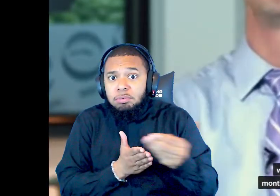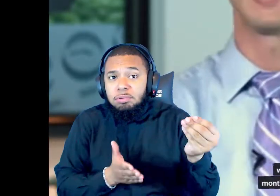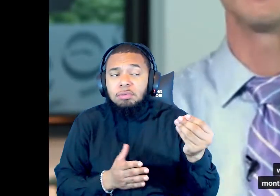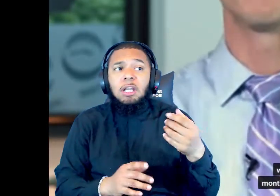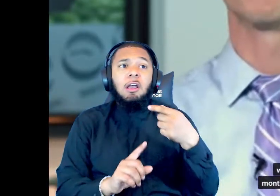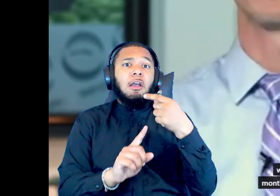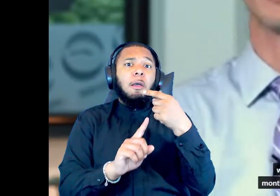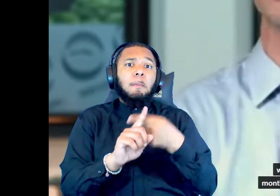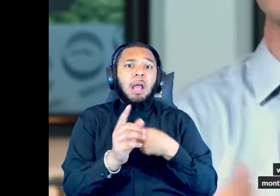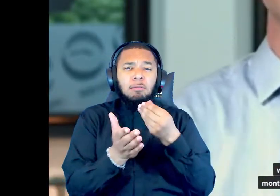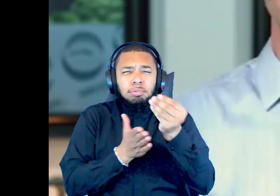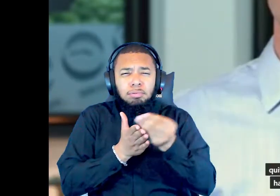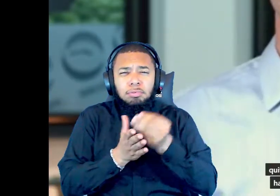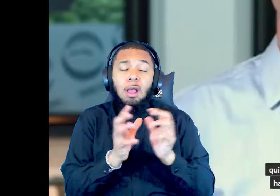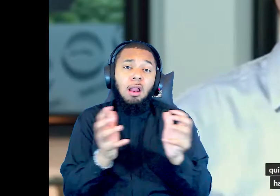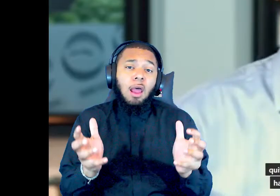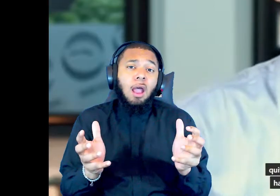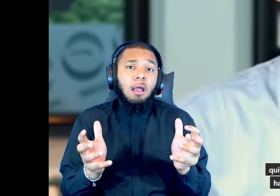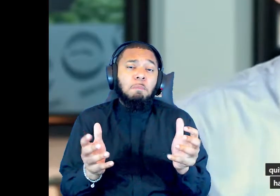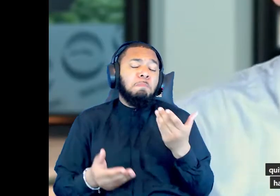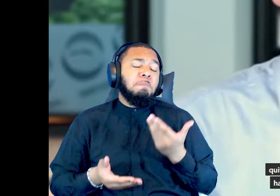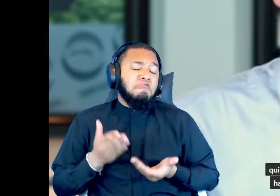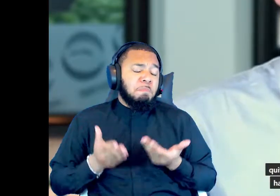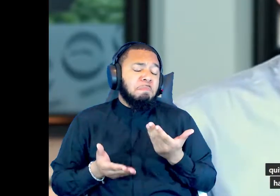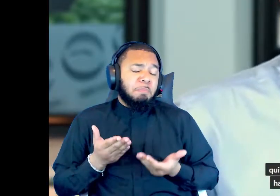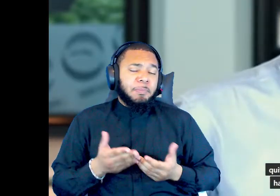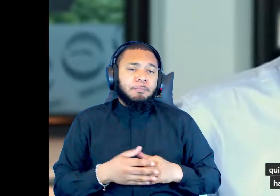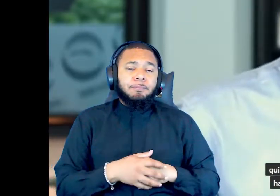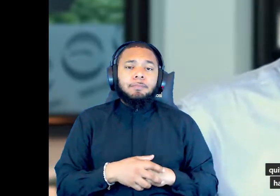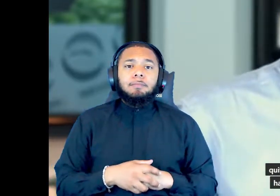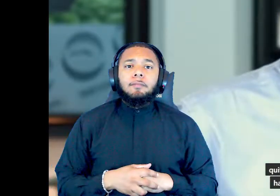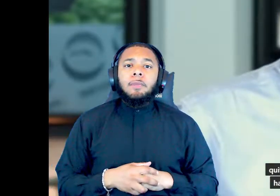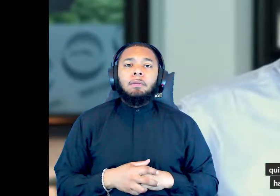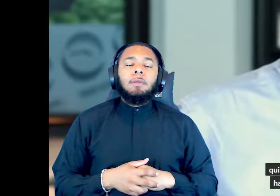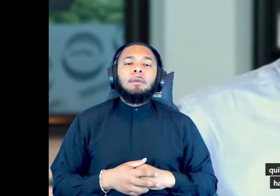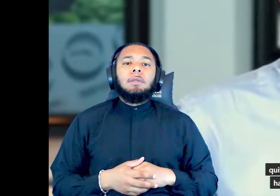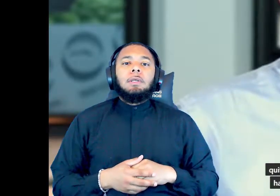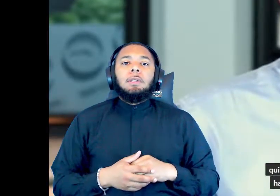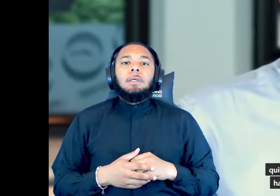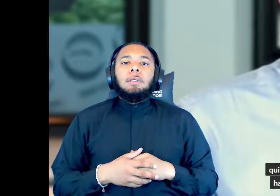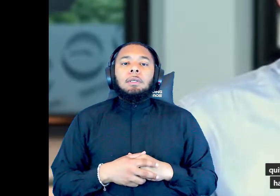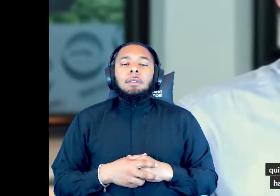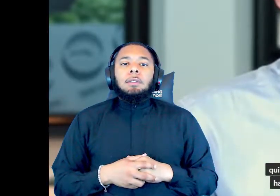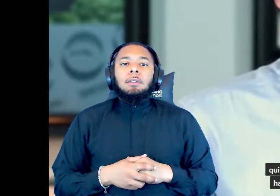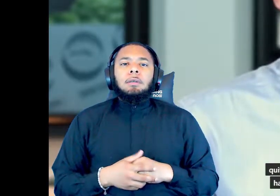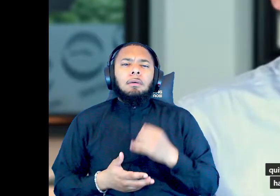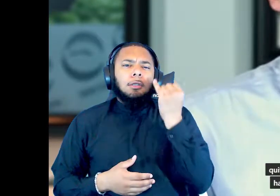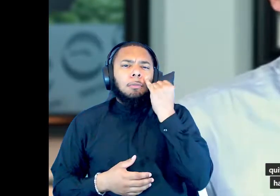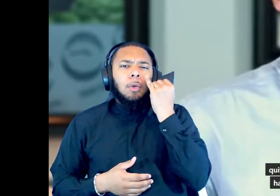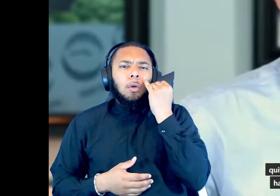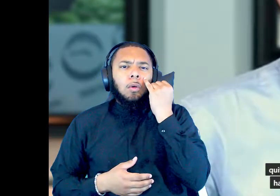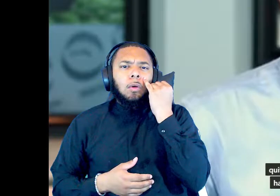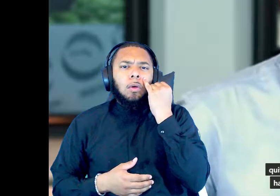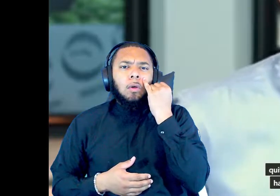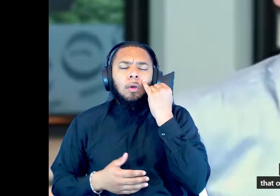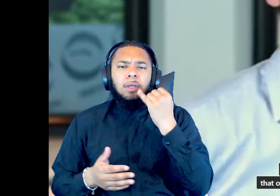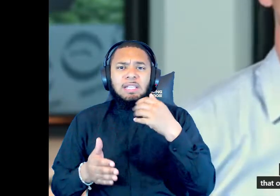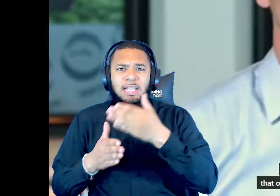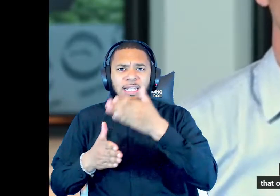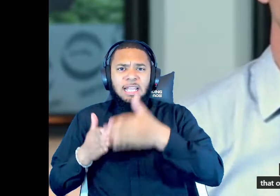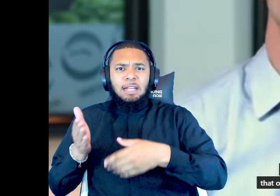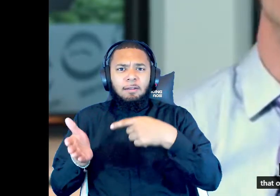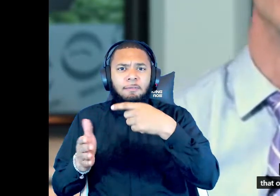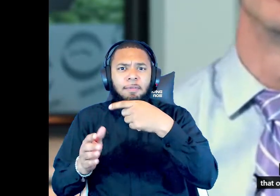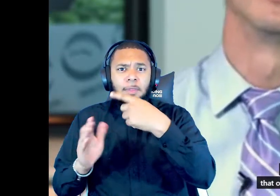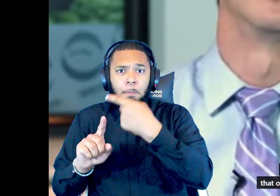and paying for things quite frequently. So what if you don't have the money? If you don't have the